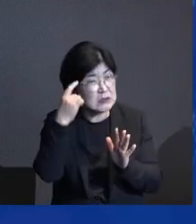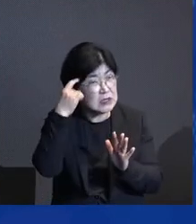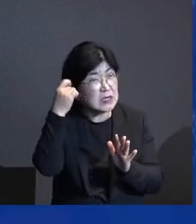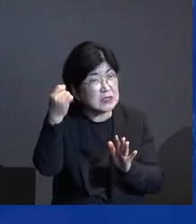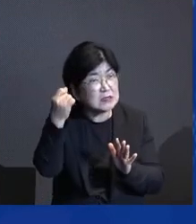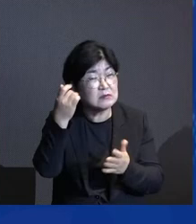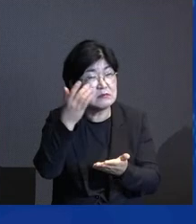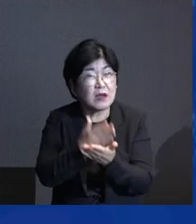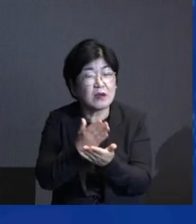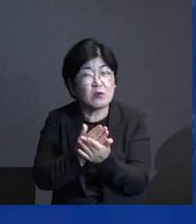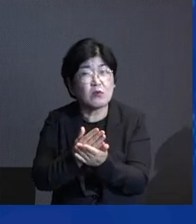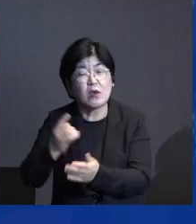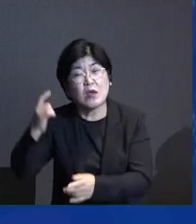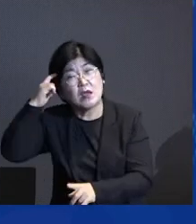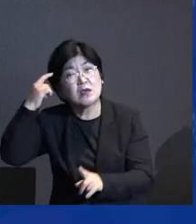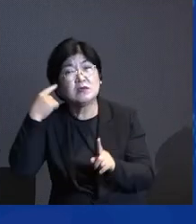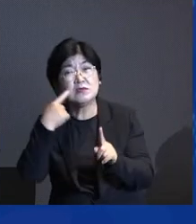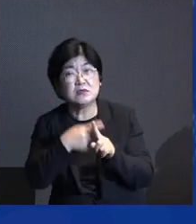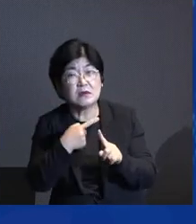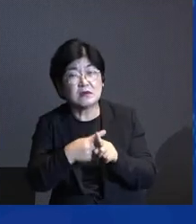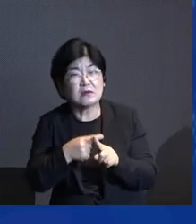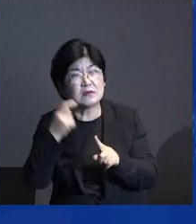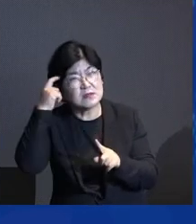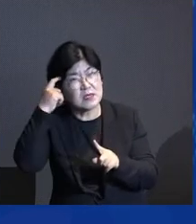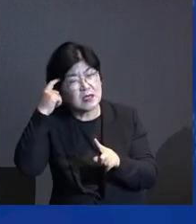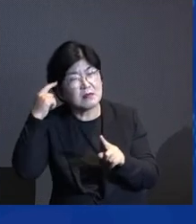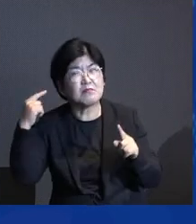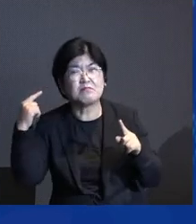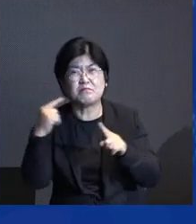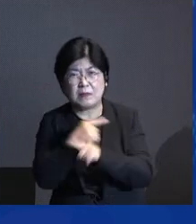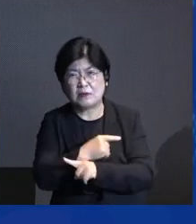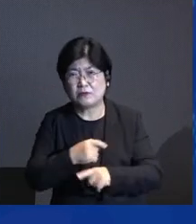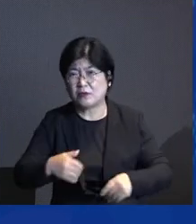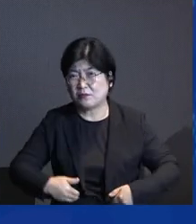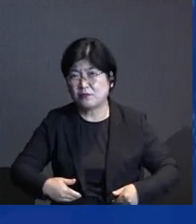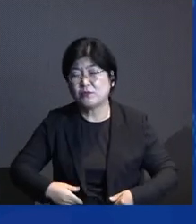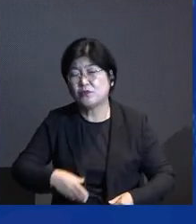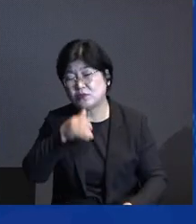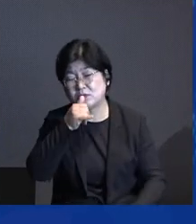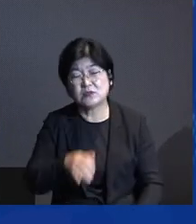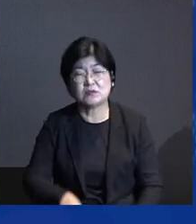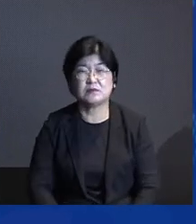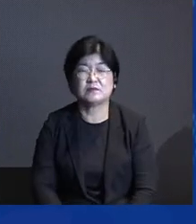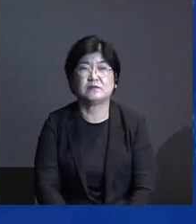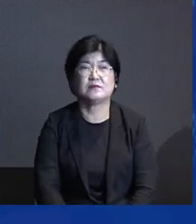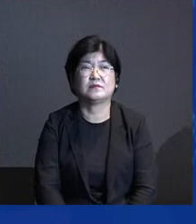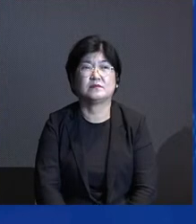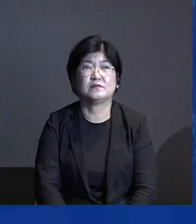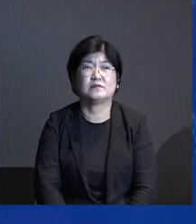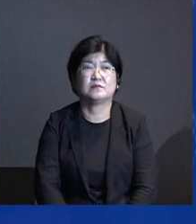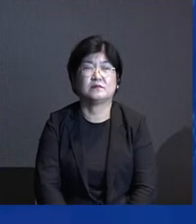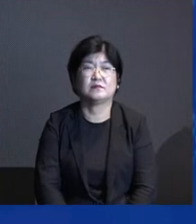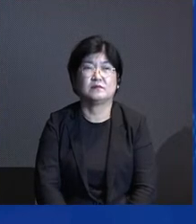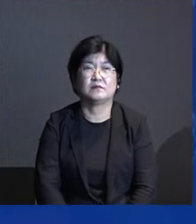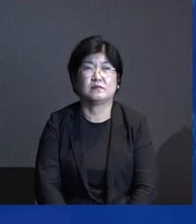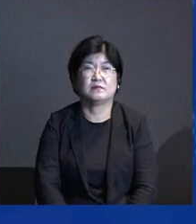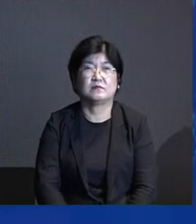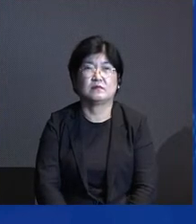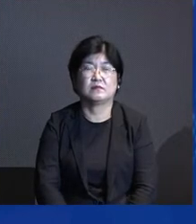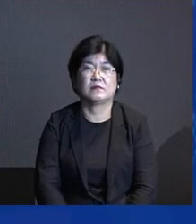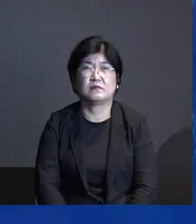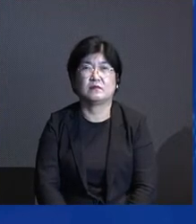not noticeable by the research that the community usually work with the same face of the older adult.